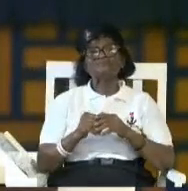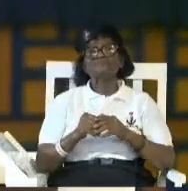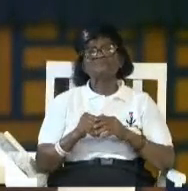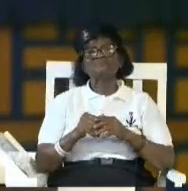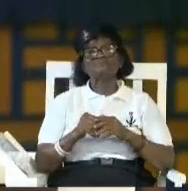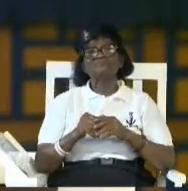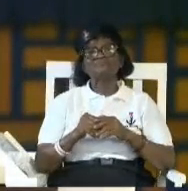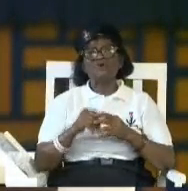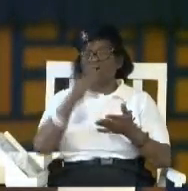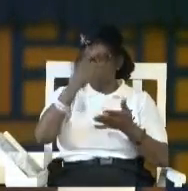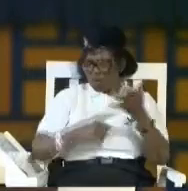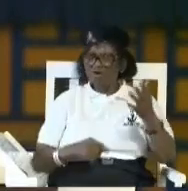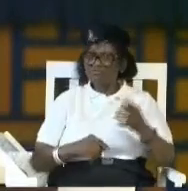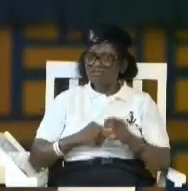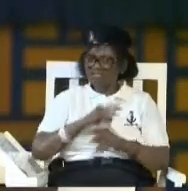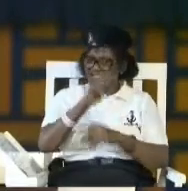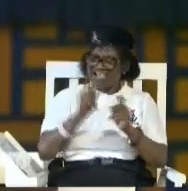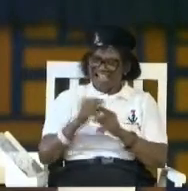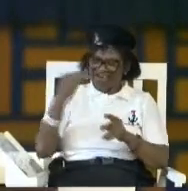"What kind of man are you?